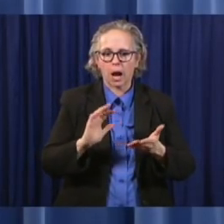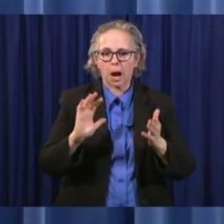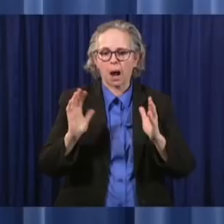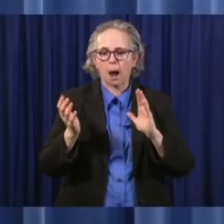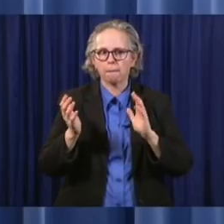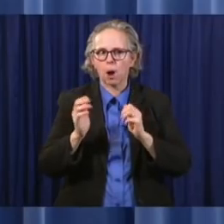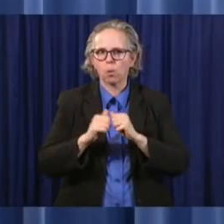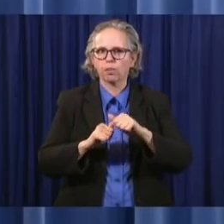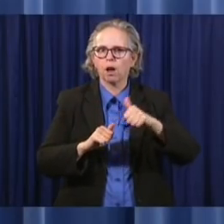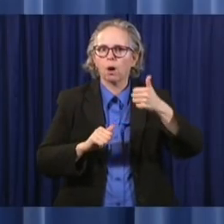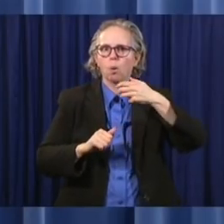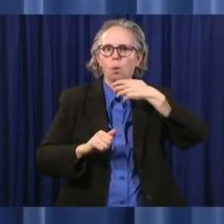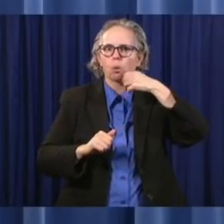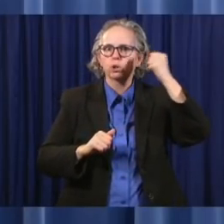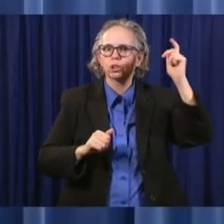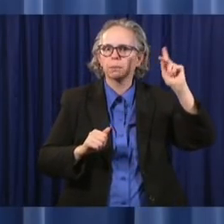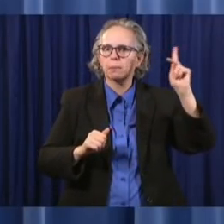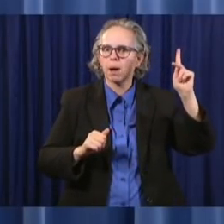older.